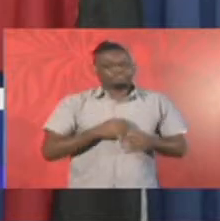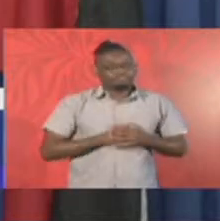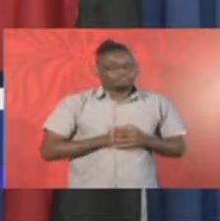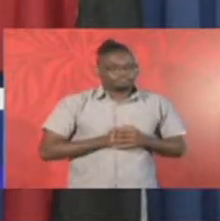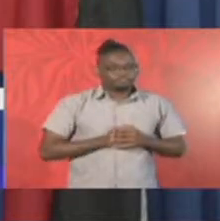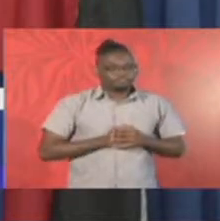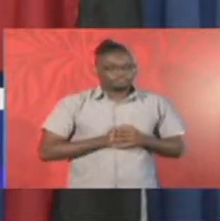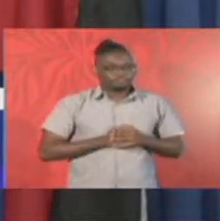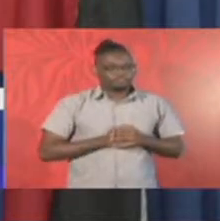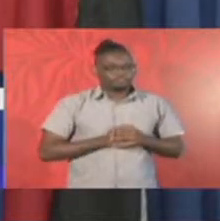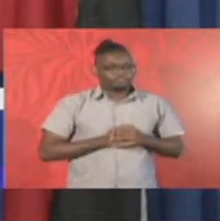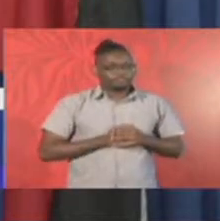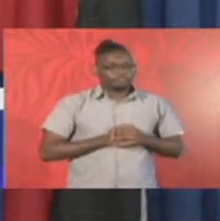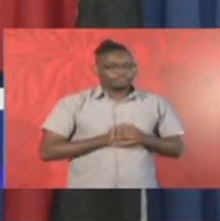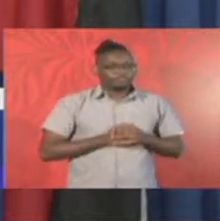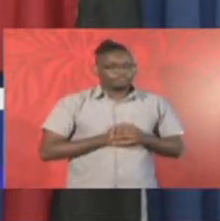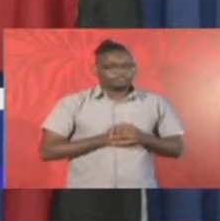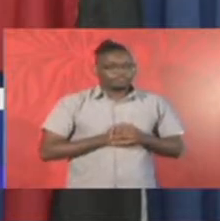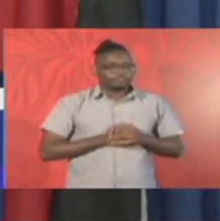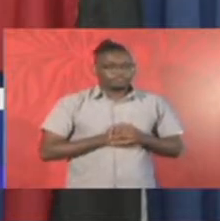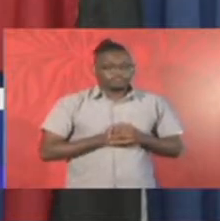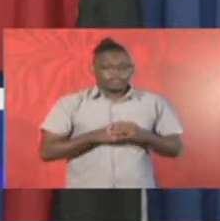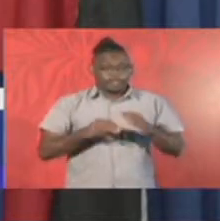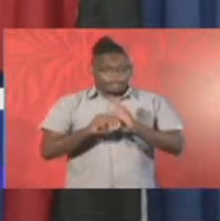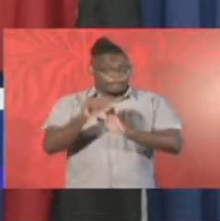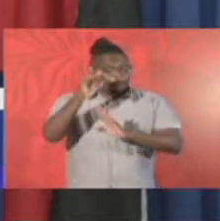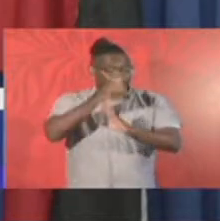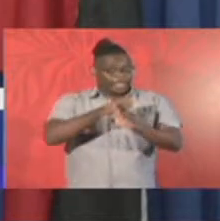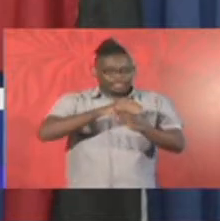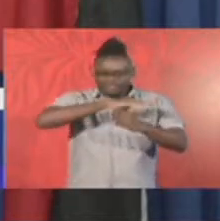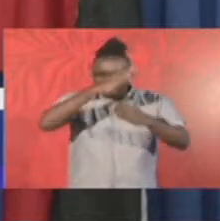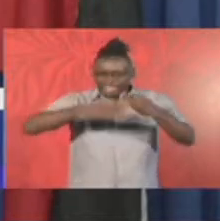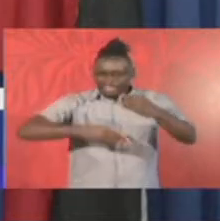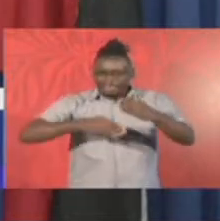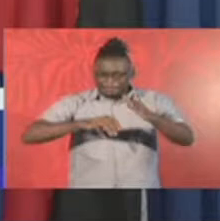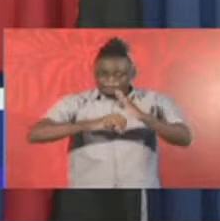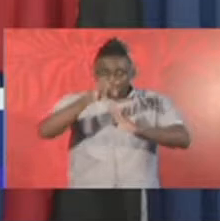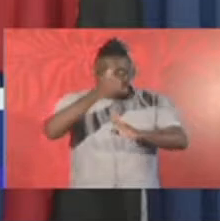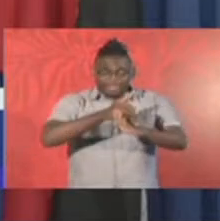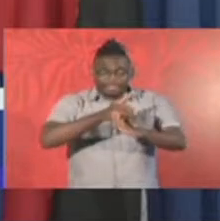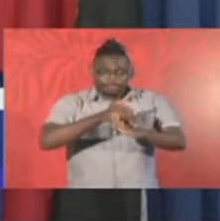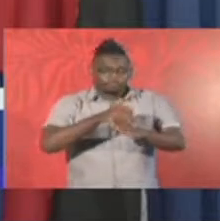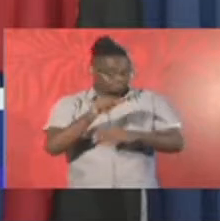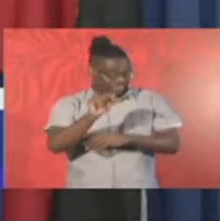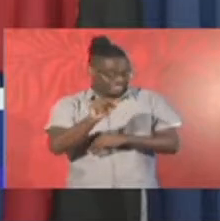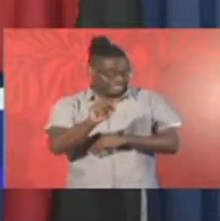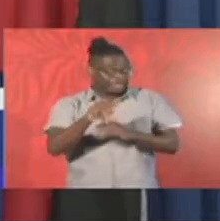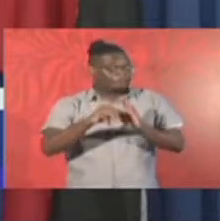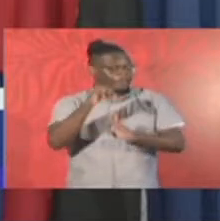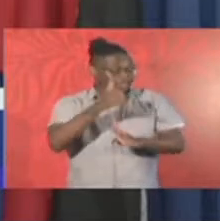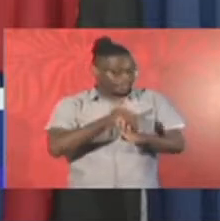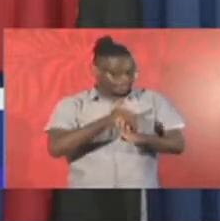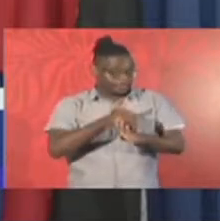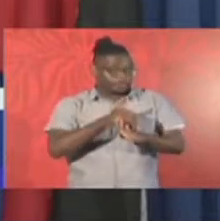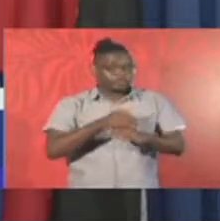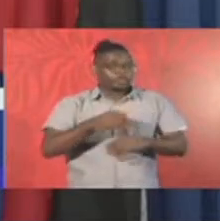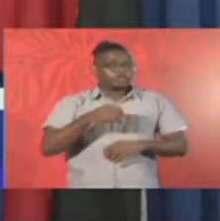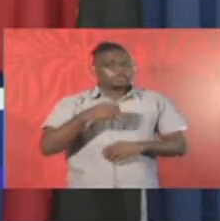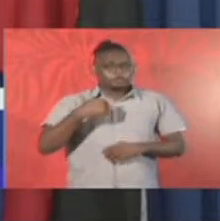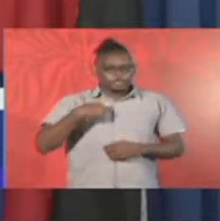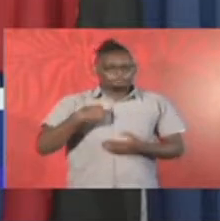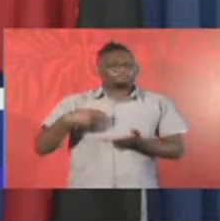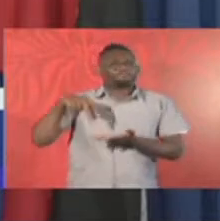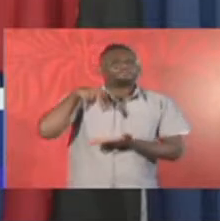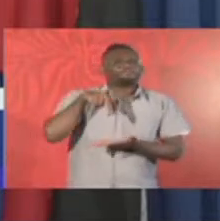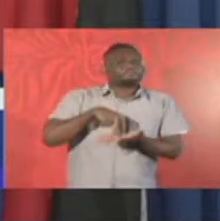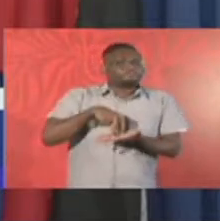end of May, early June, where from this podium I